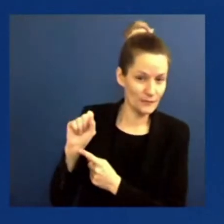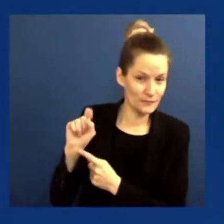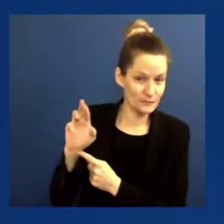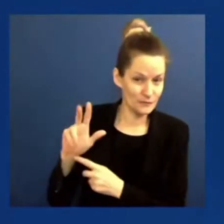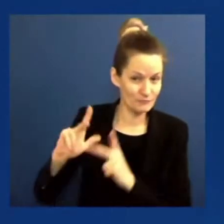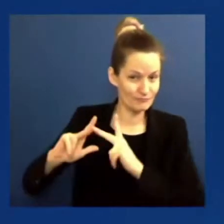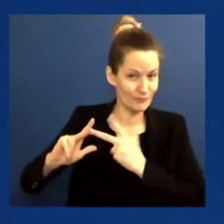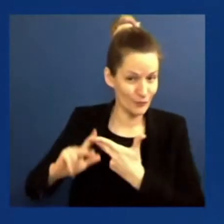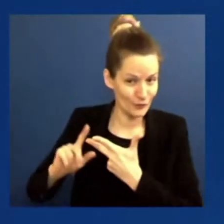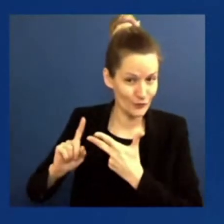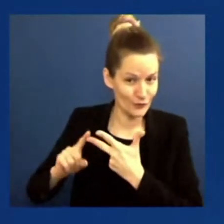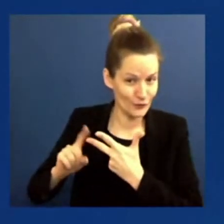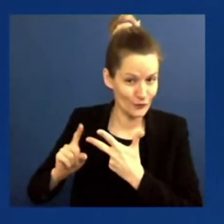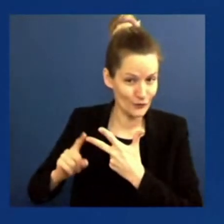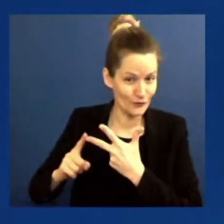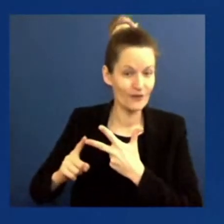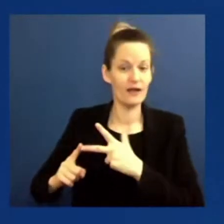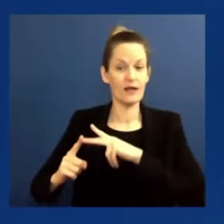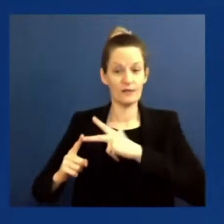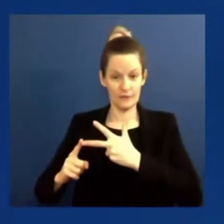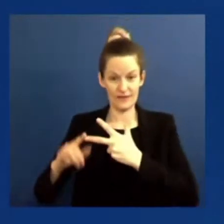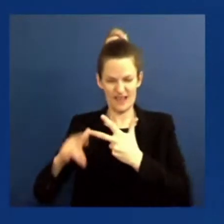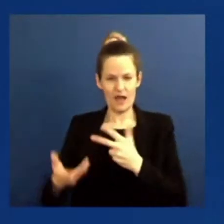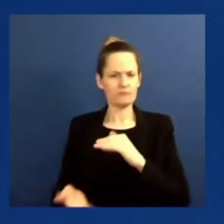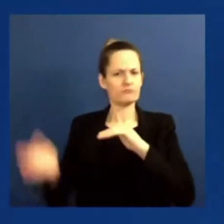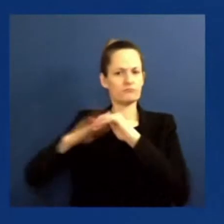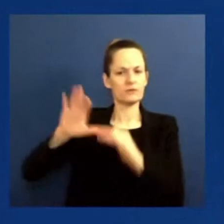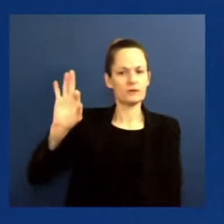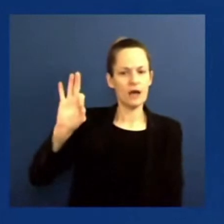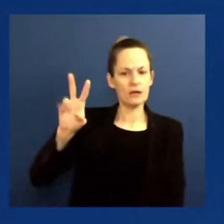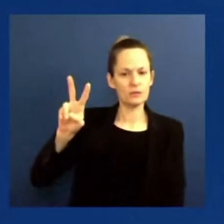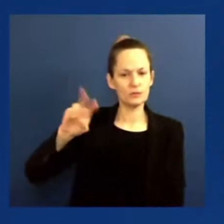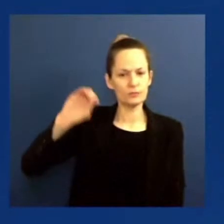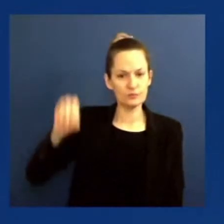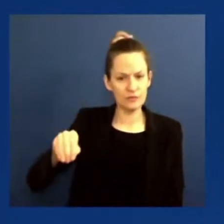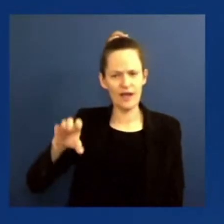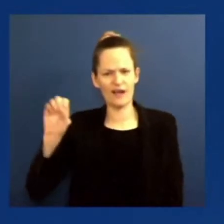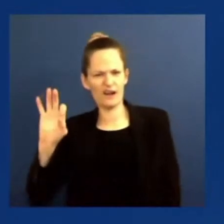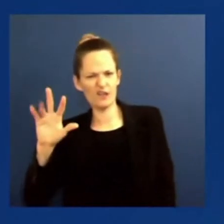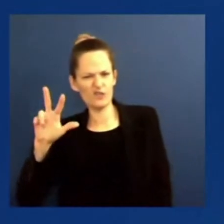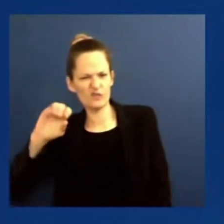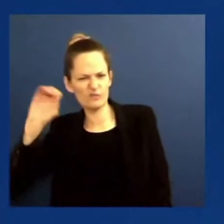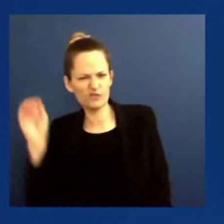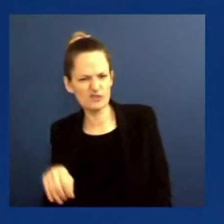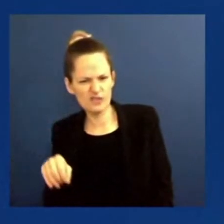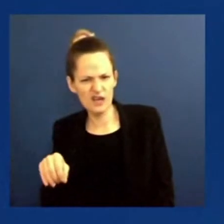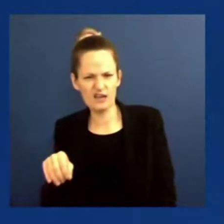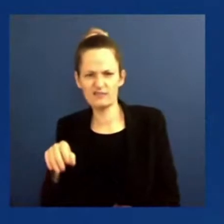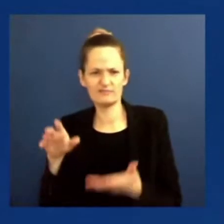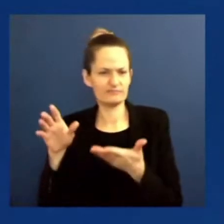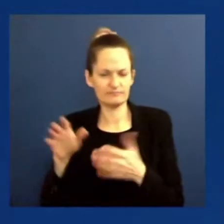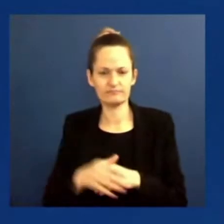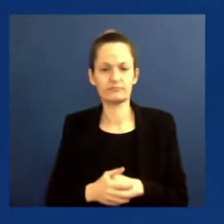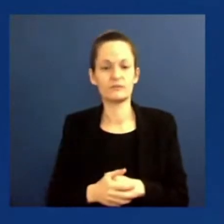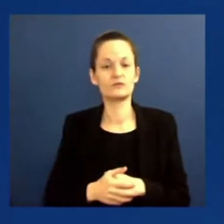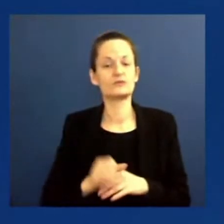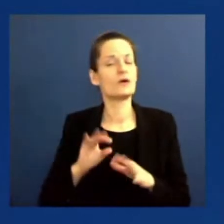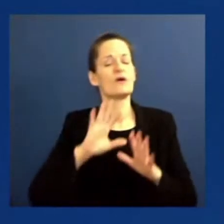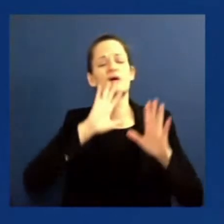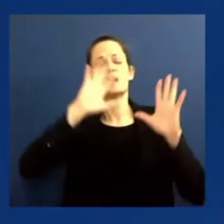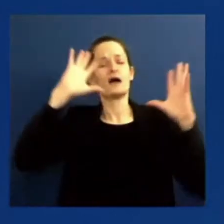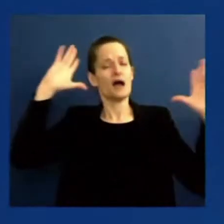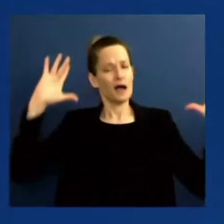hospitalization. That is the important key issue. Next slide. So what's the bottom line of what I've said? Protection